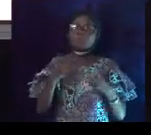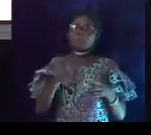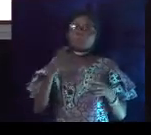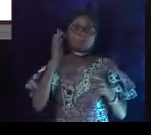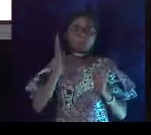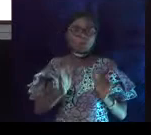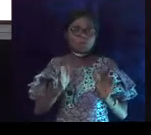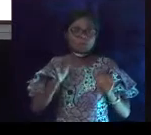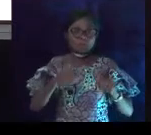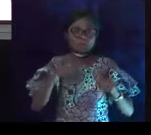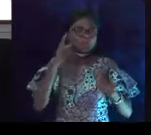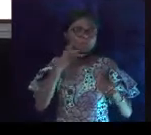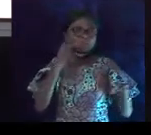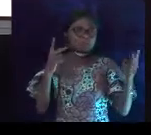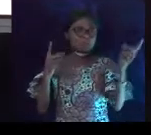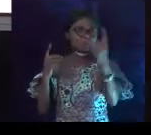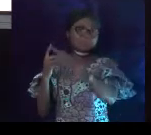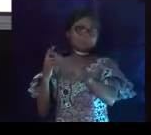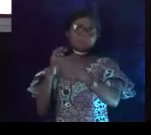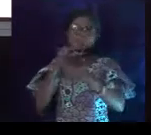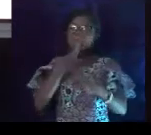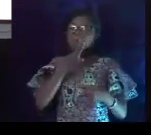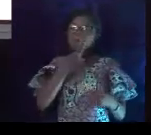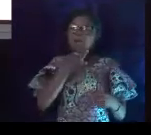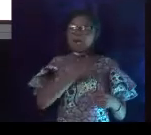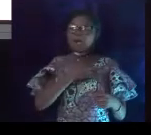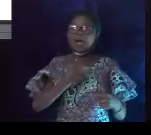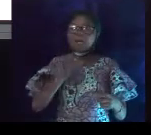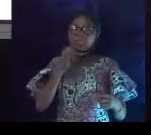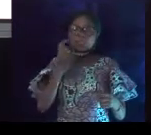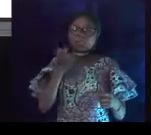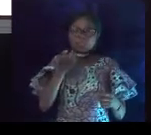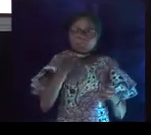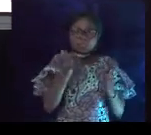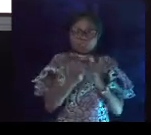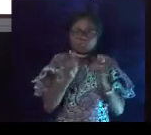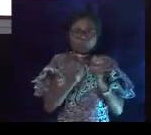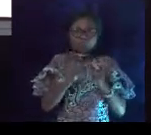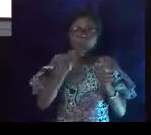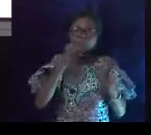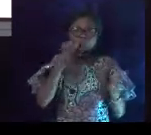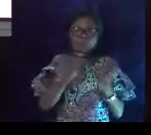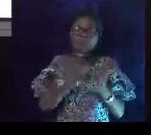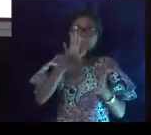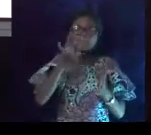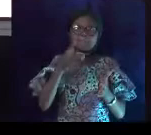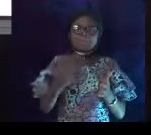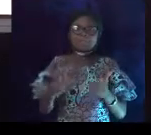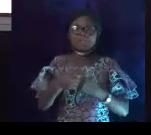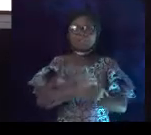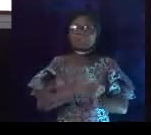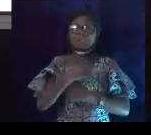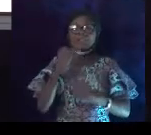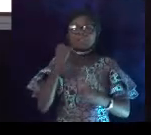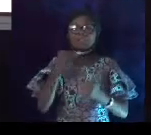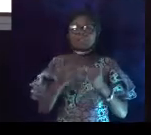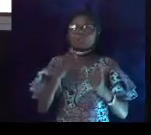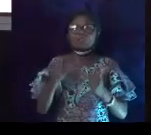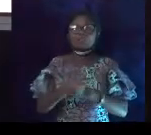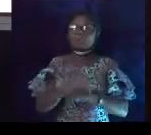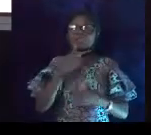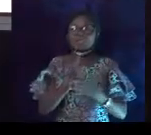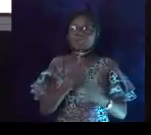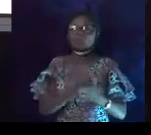You can see the picture of the mother and the chick. The learning objective now, by the end of